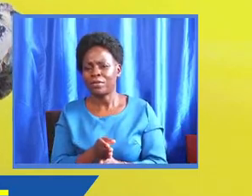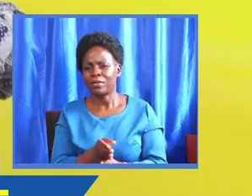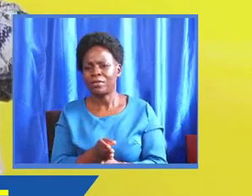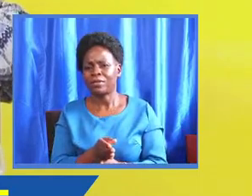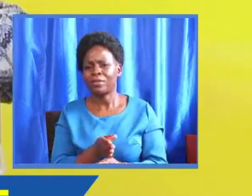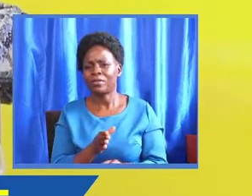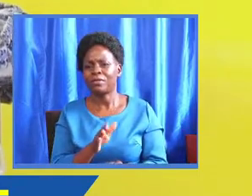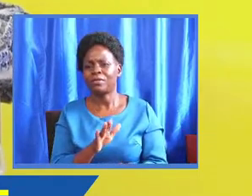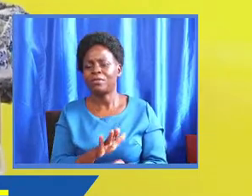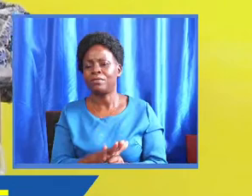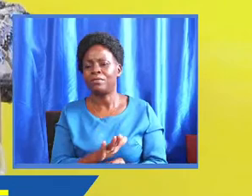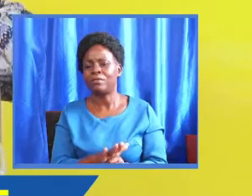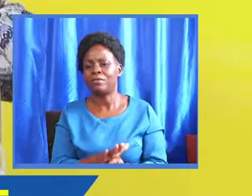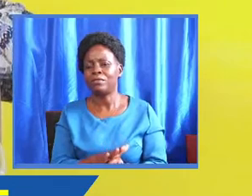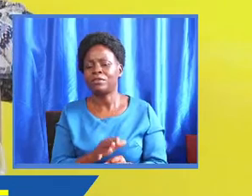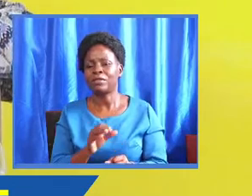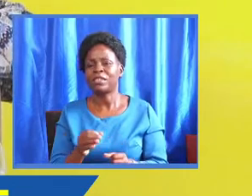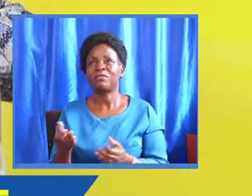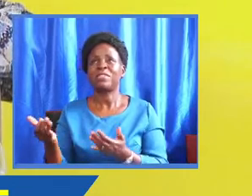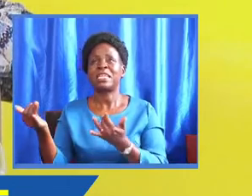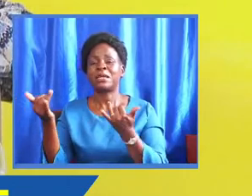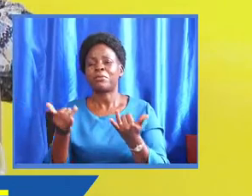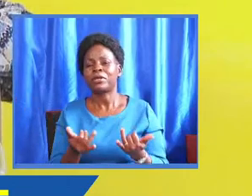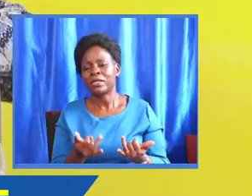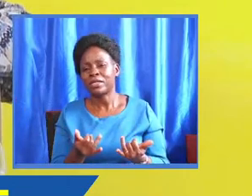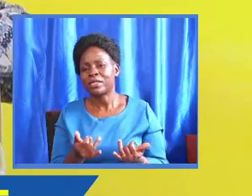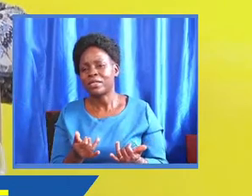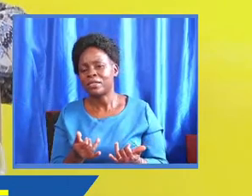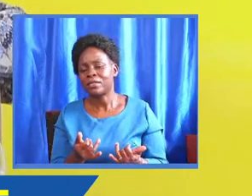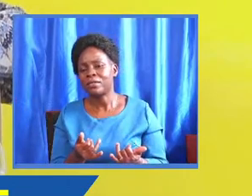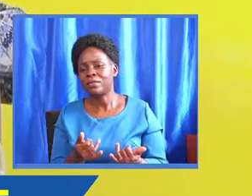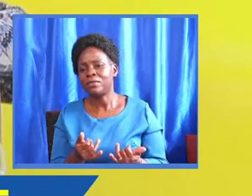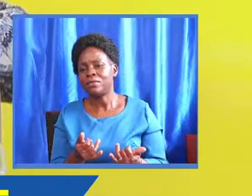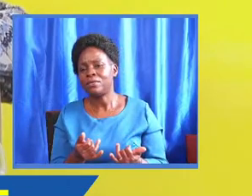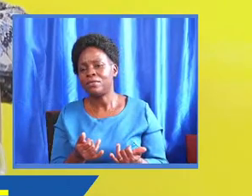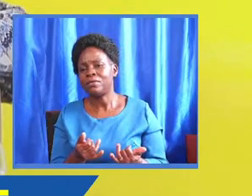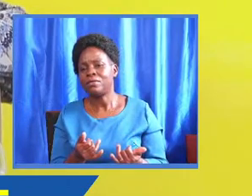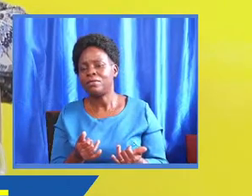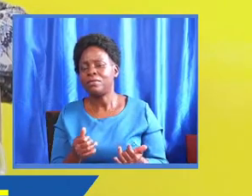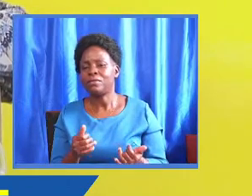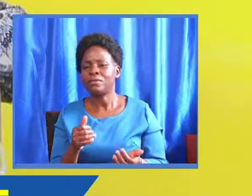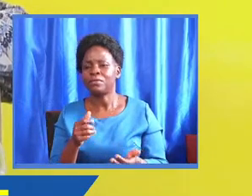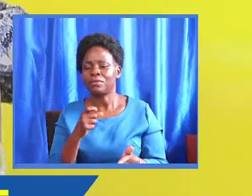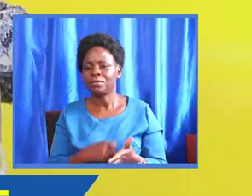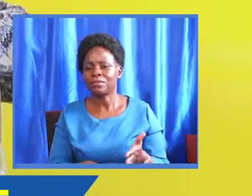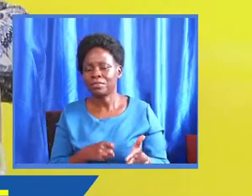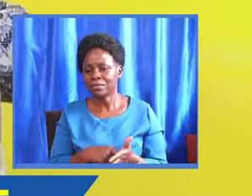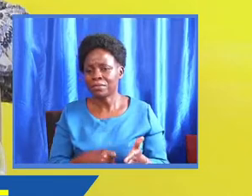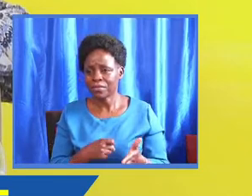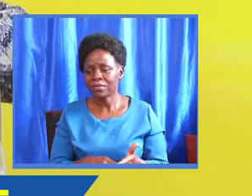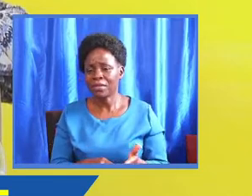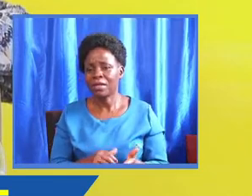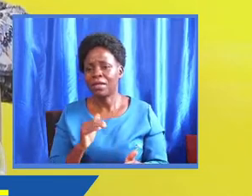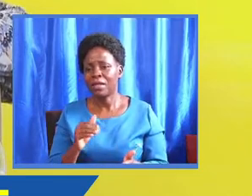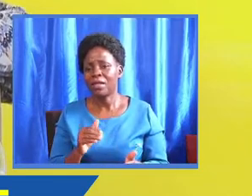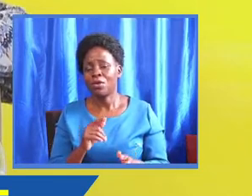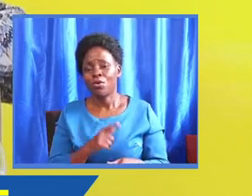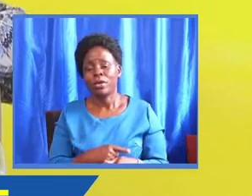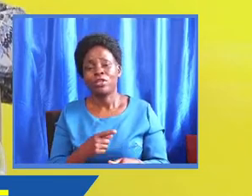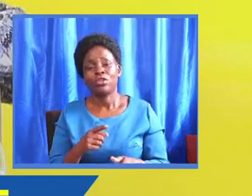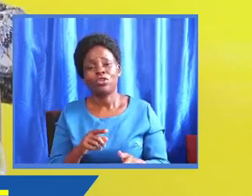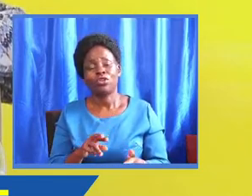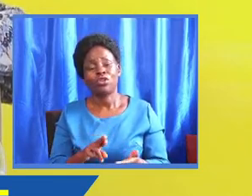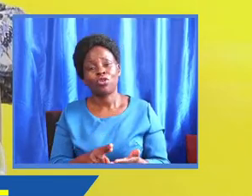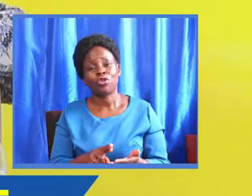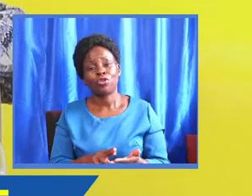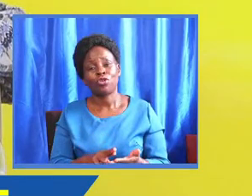finishing and fittings are also imported because and the taxes on that is quite high. So when you're importing, you know,